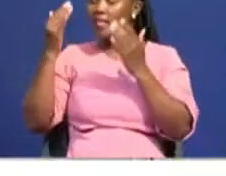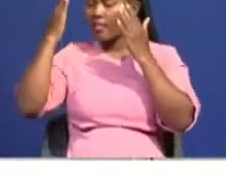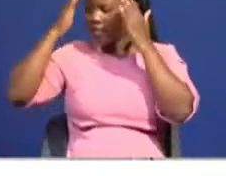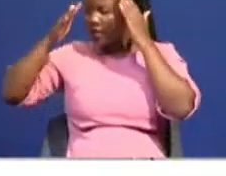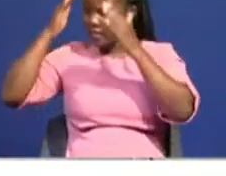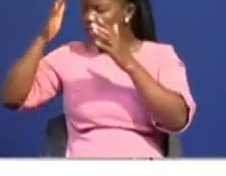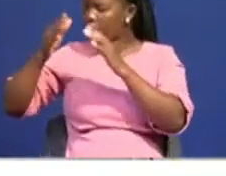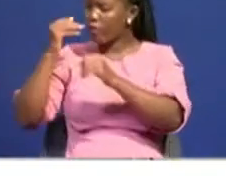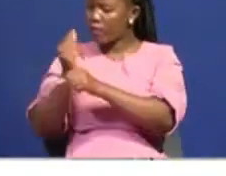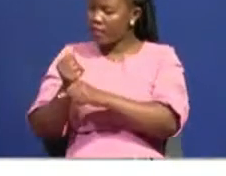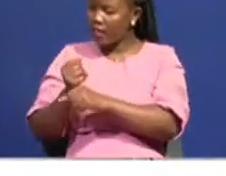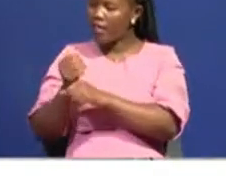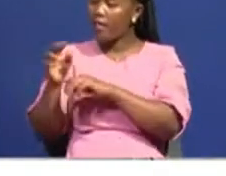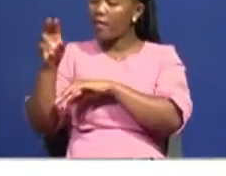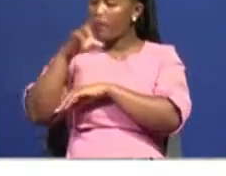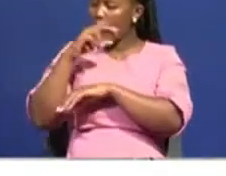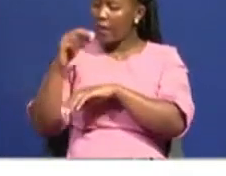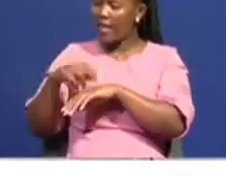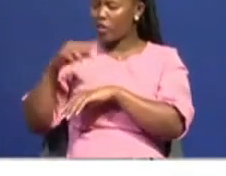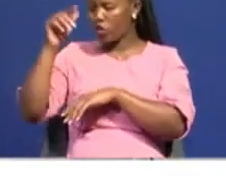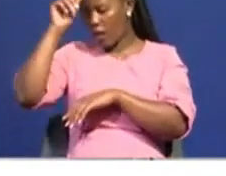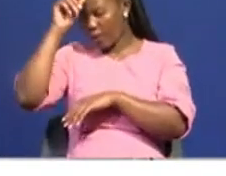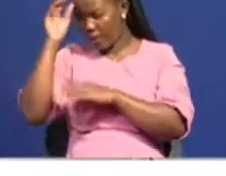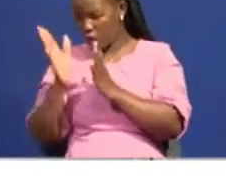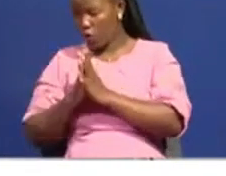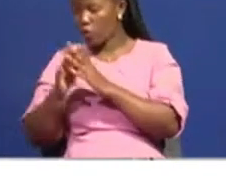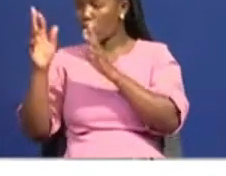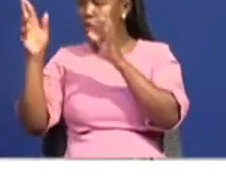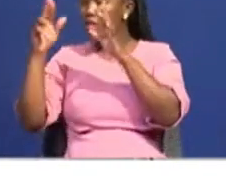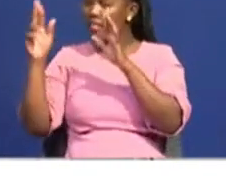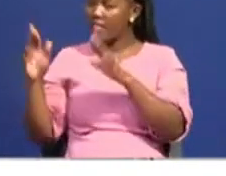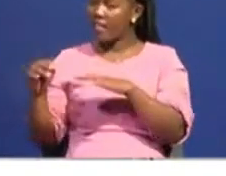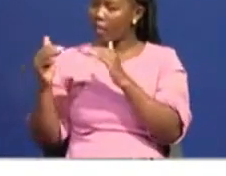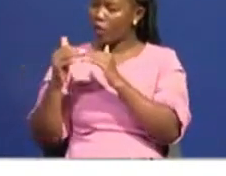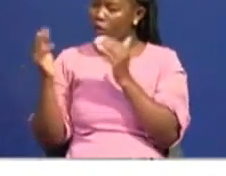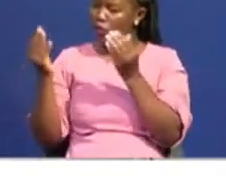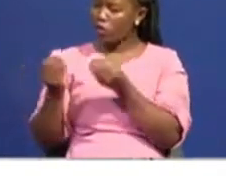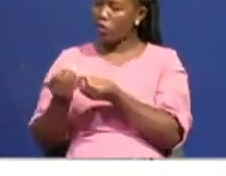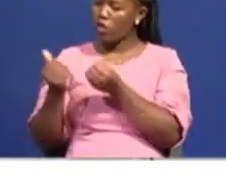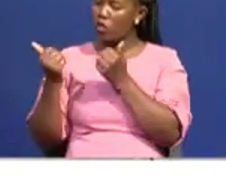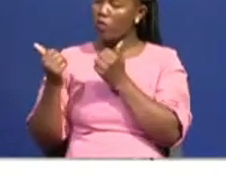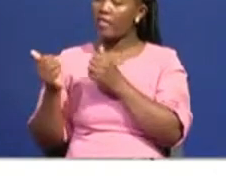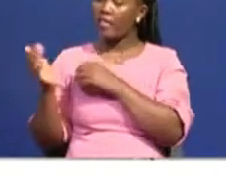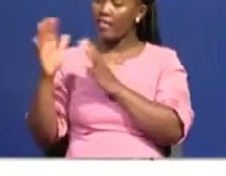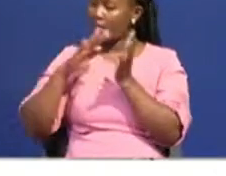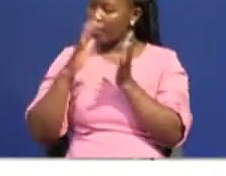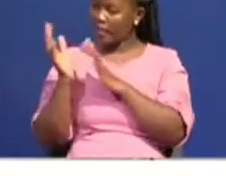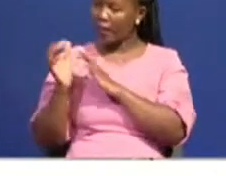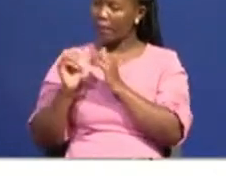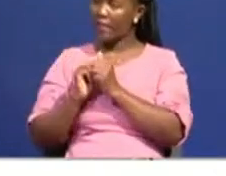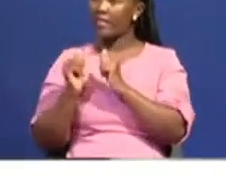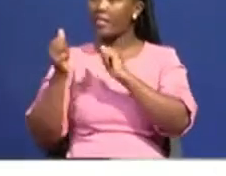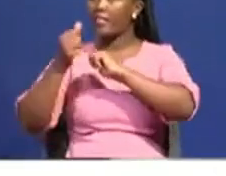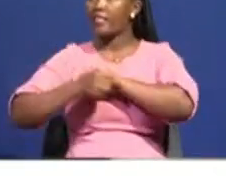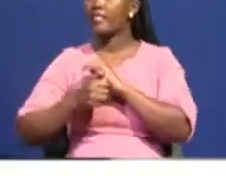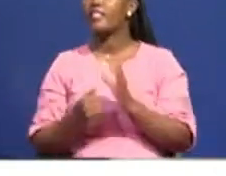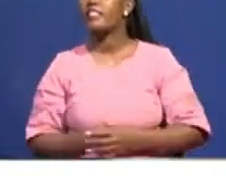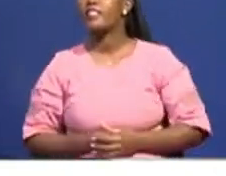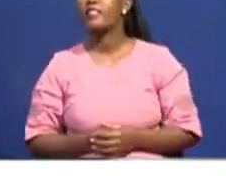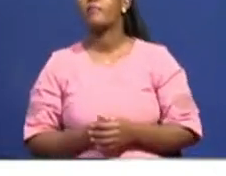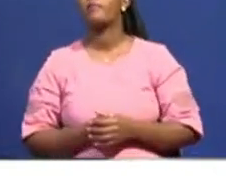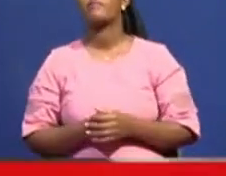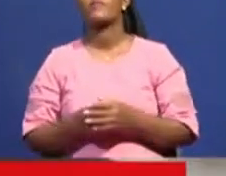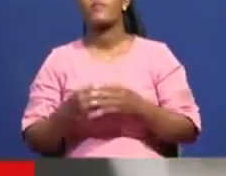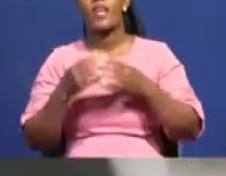by the national government and also at the international level to address climate change effectively. Thank you. JJ,